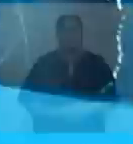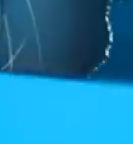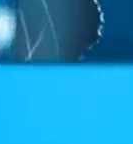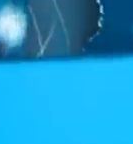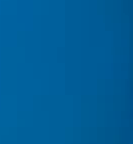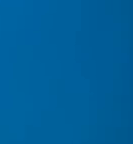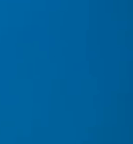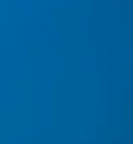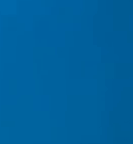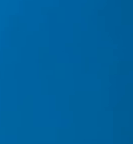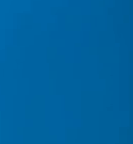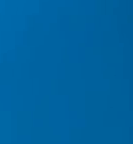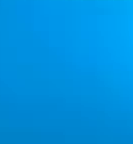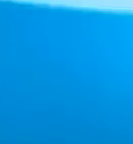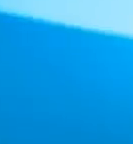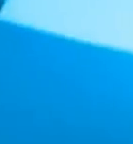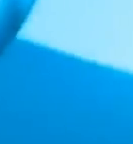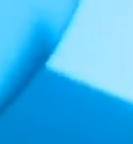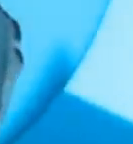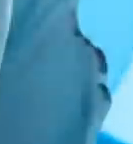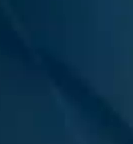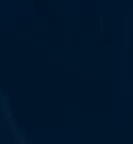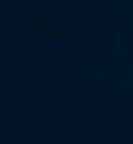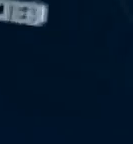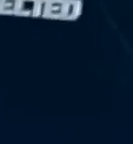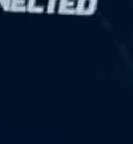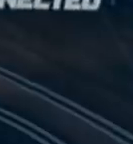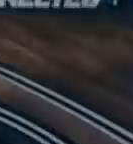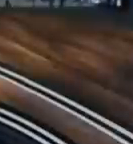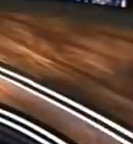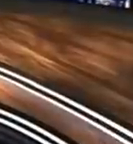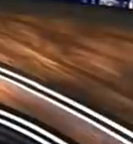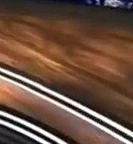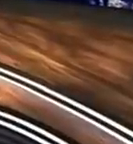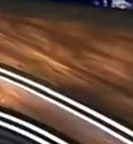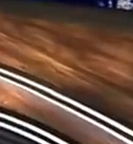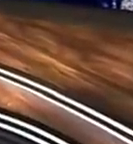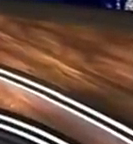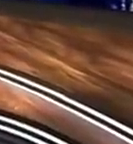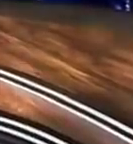studios of FBC Suva, Atera Lendua.